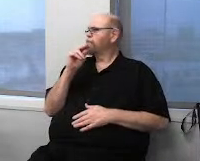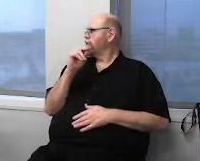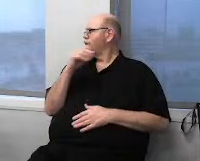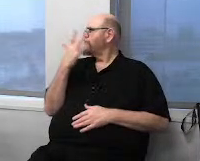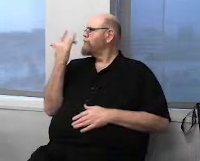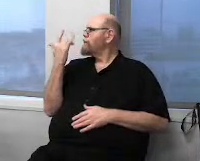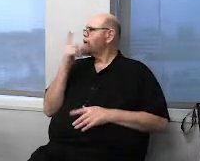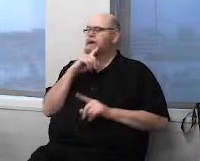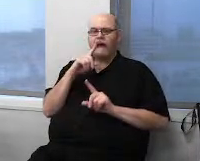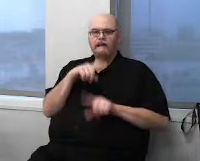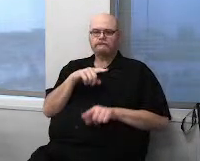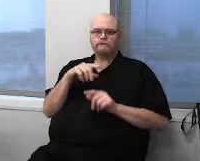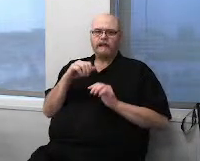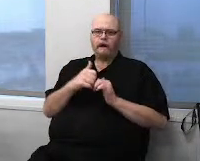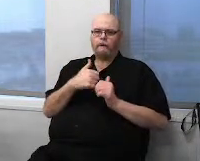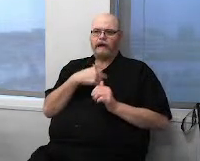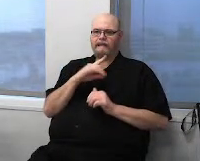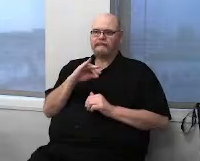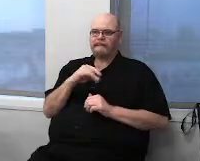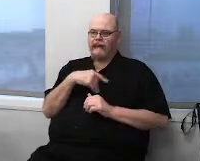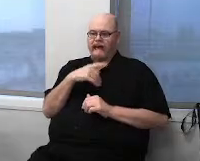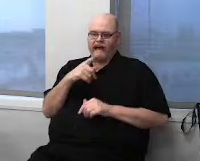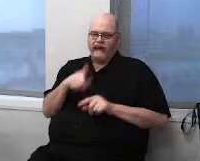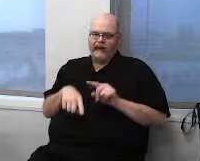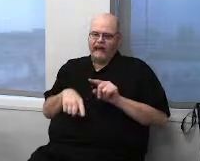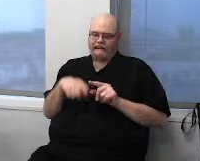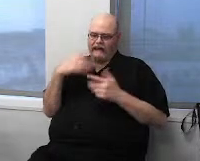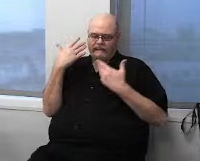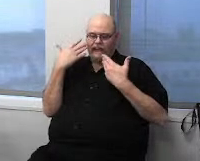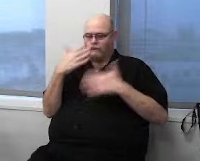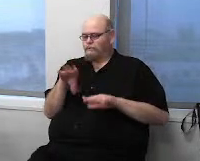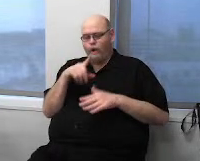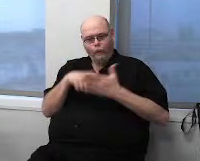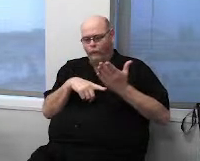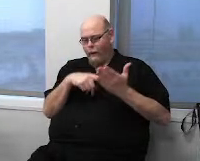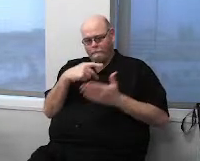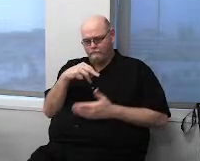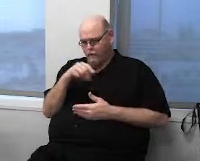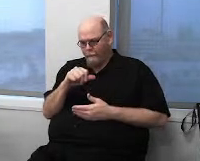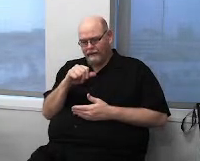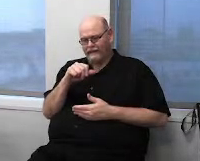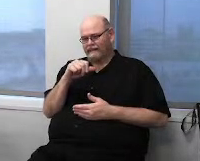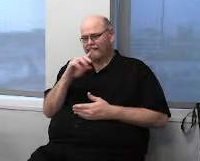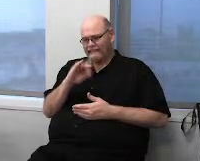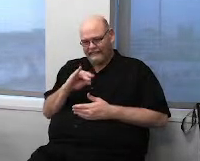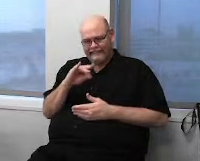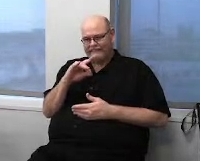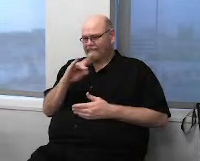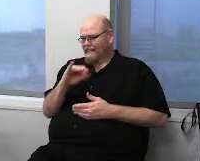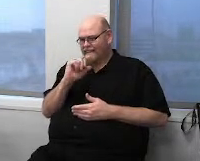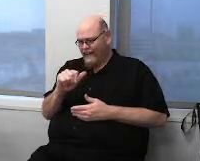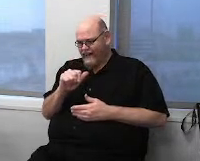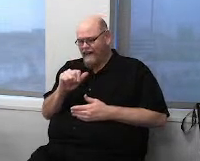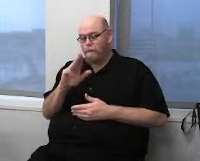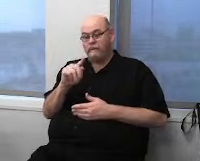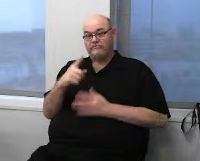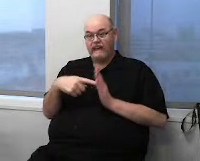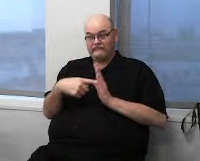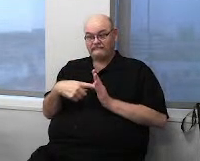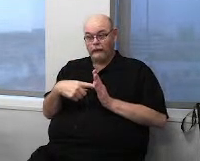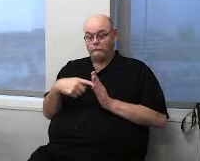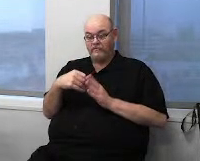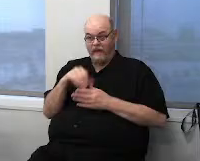No, that's exactly what I'm answering the question I did, right? I cannot infer on what PREPA did or did not do. I can only tell you that the